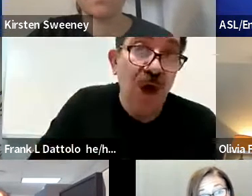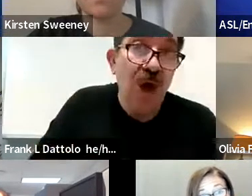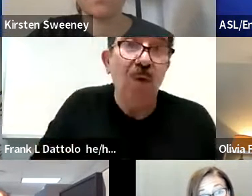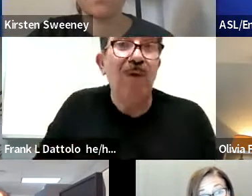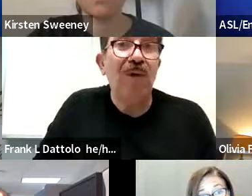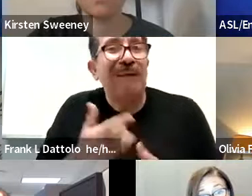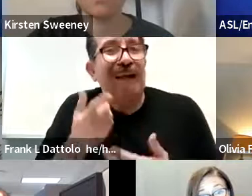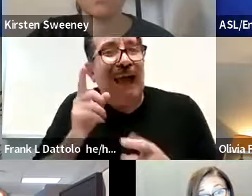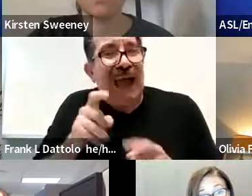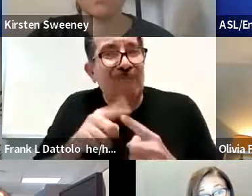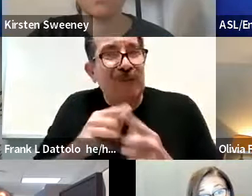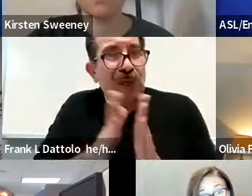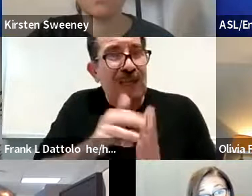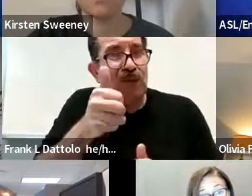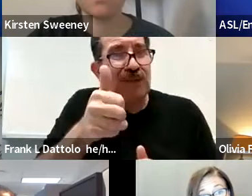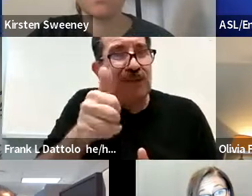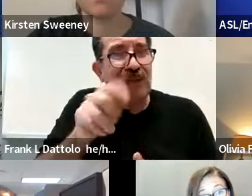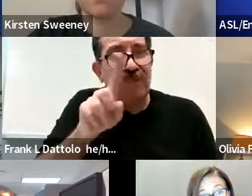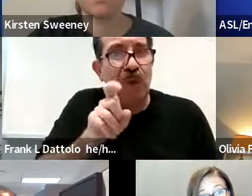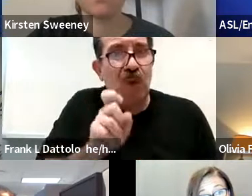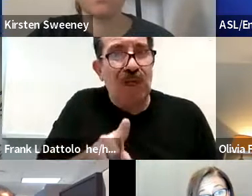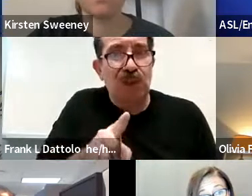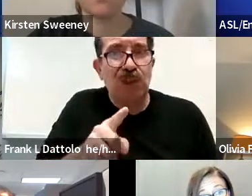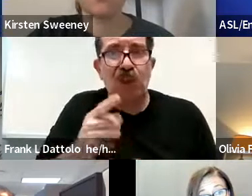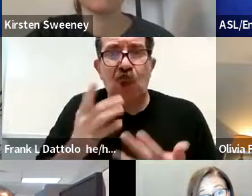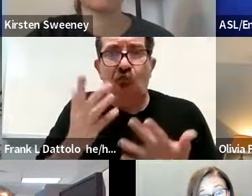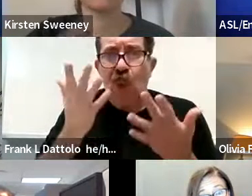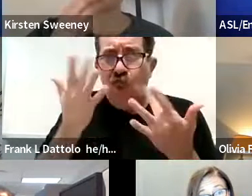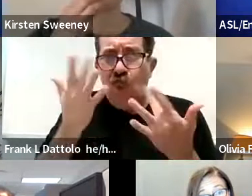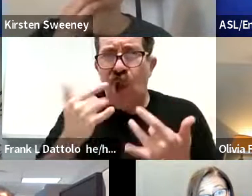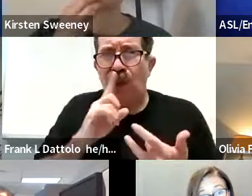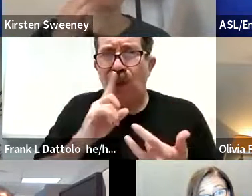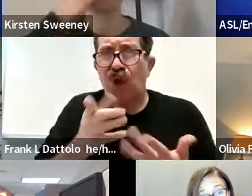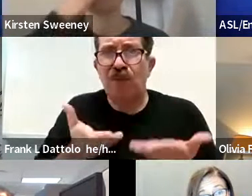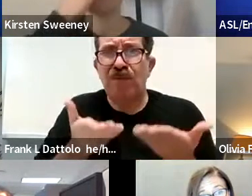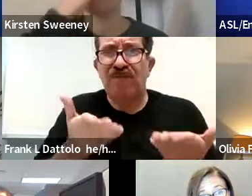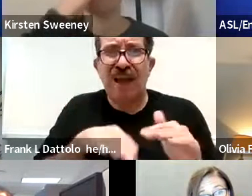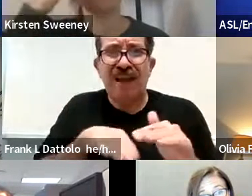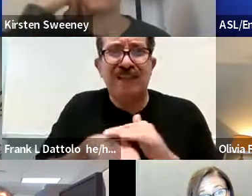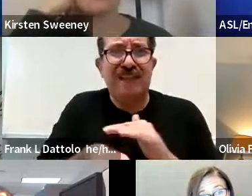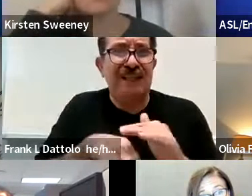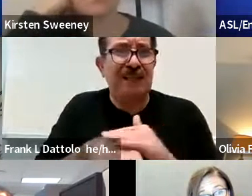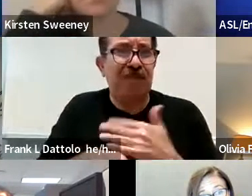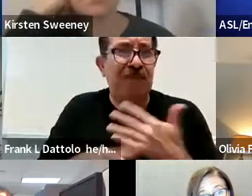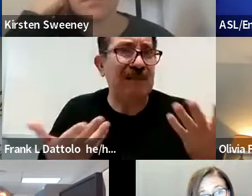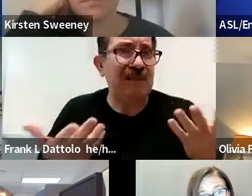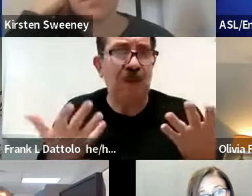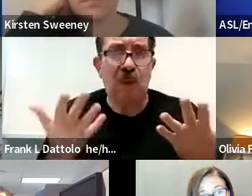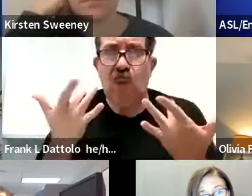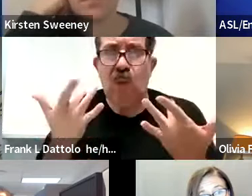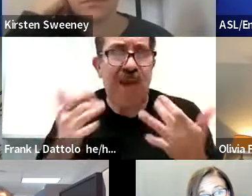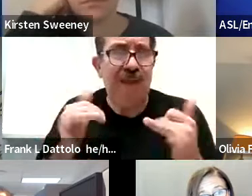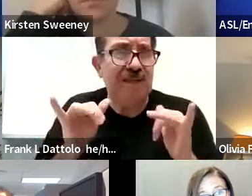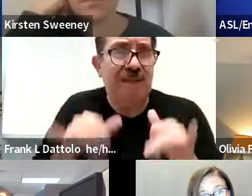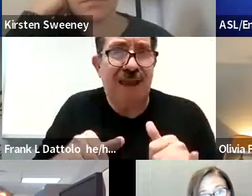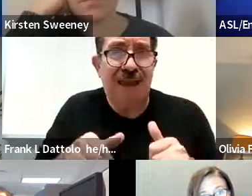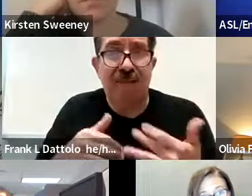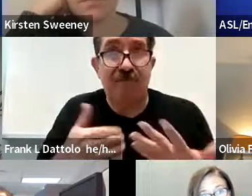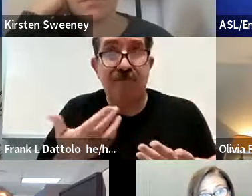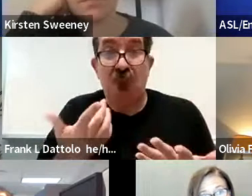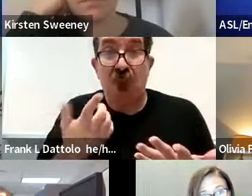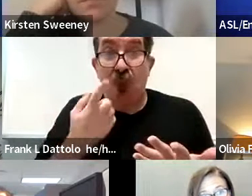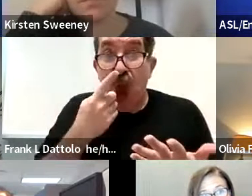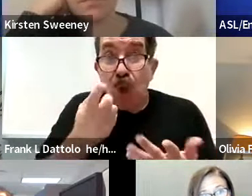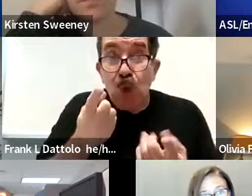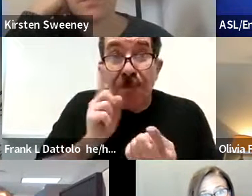In my opinion, that's not the secret of success. You need to ask yourselves why you're providing the access in